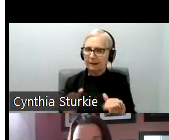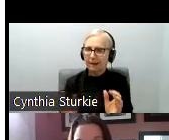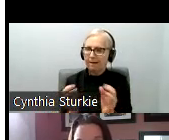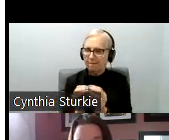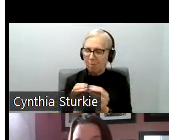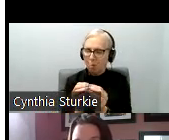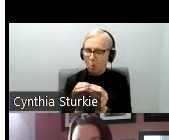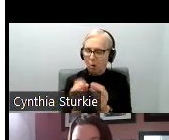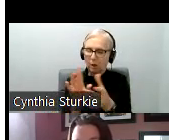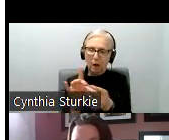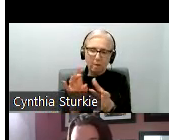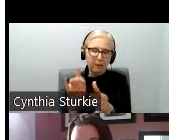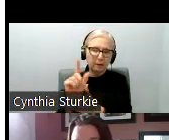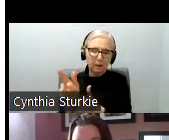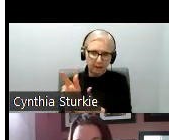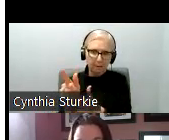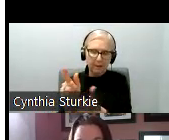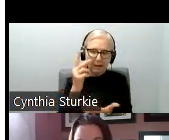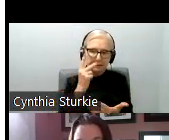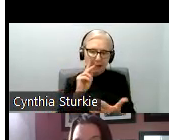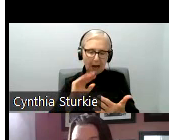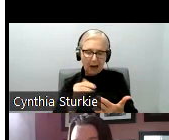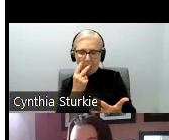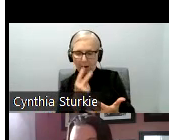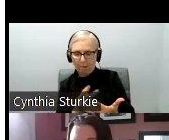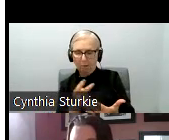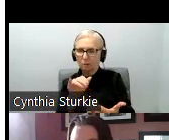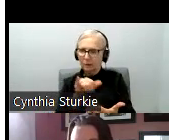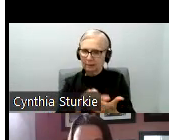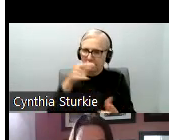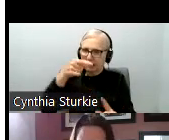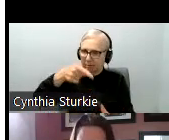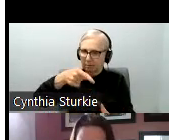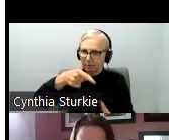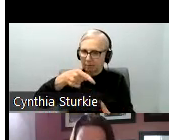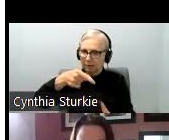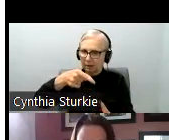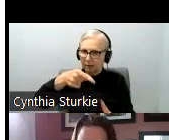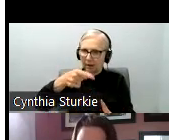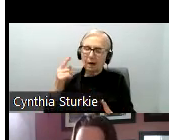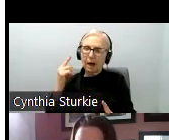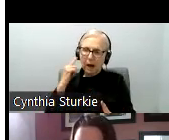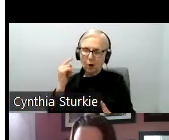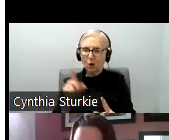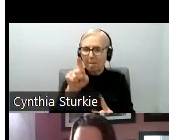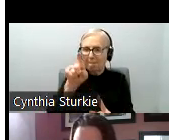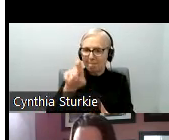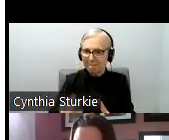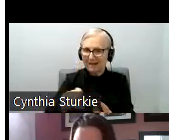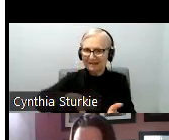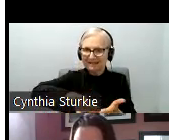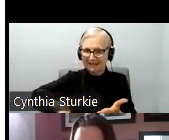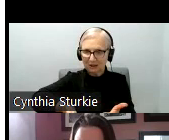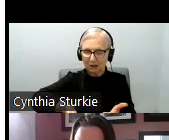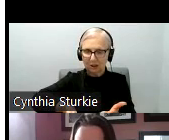but that's the sort of lens by which I'm looking at that. Thank you. That is super helpful. And I heard in there a must, right? When we see must, that